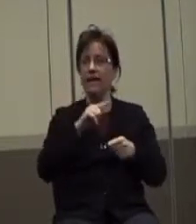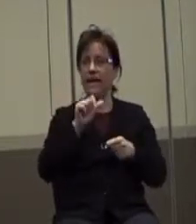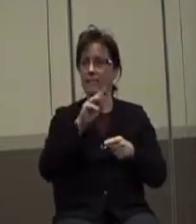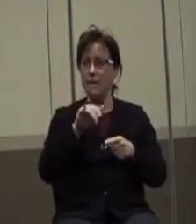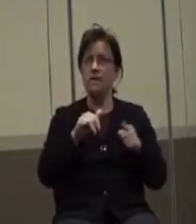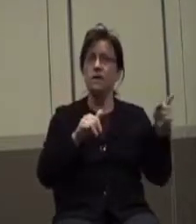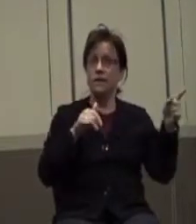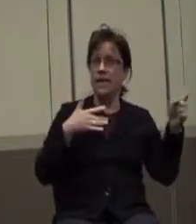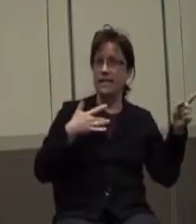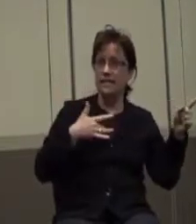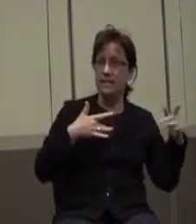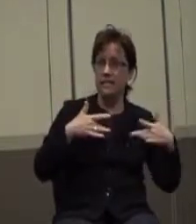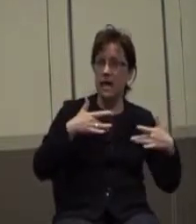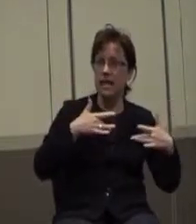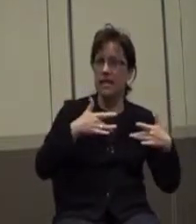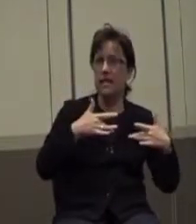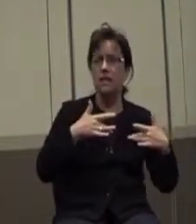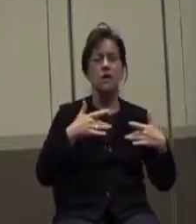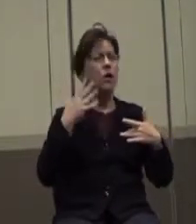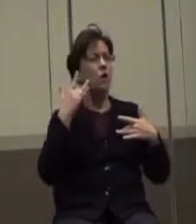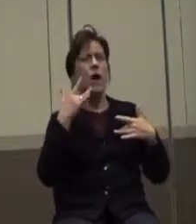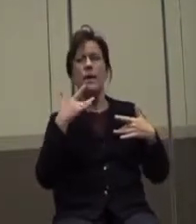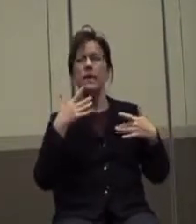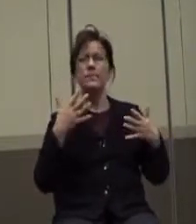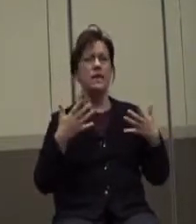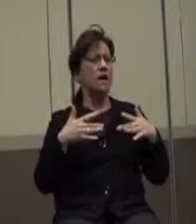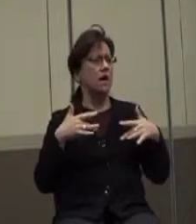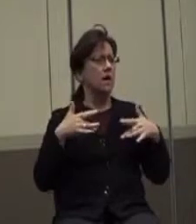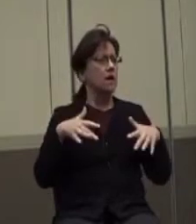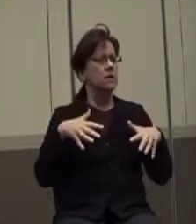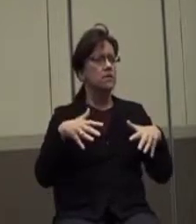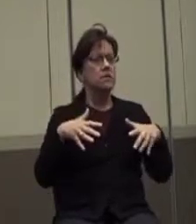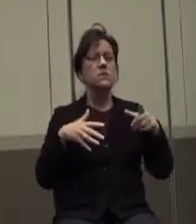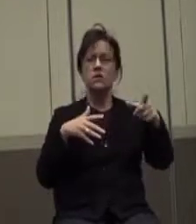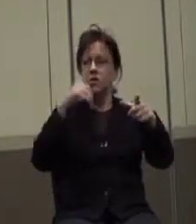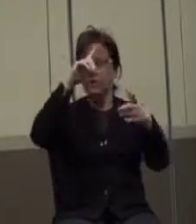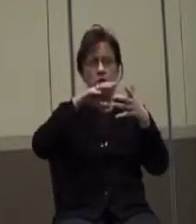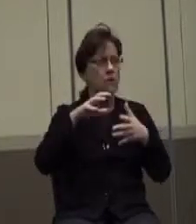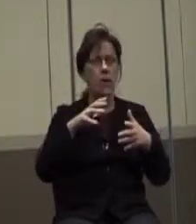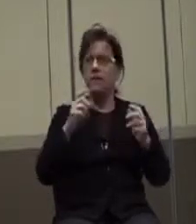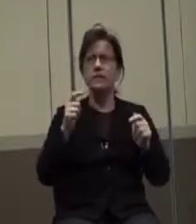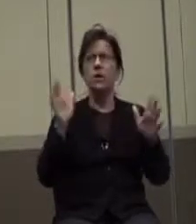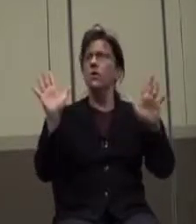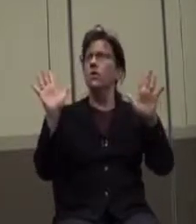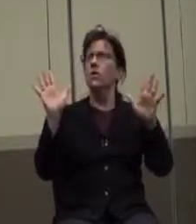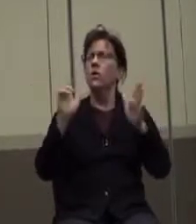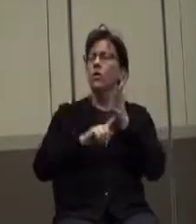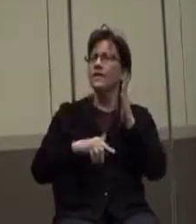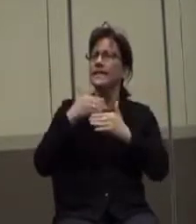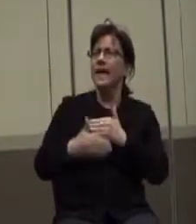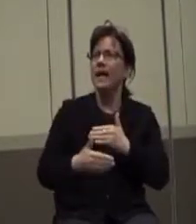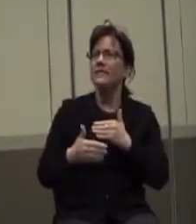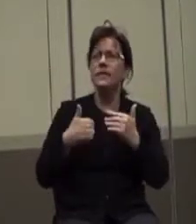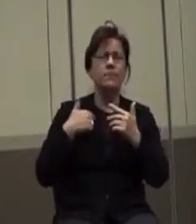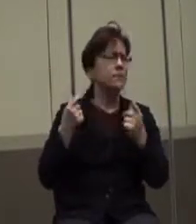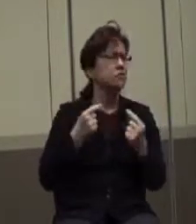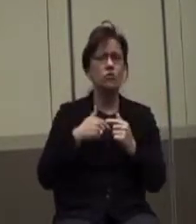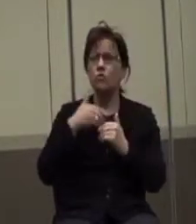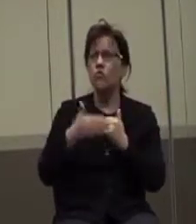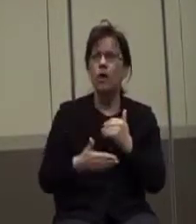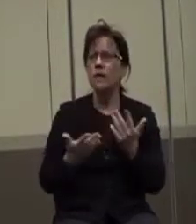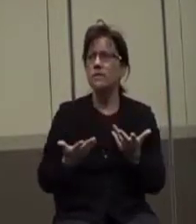Okay, anxiety. Why am I going to be anxious? Confusion. All right, yeah, all of a sudden I've got to understand what the next request is.